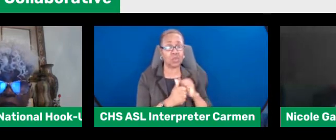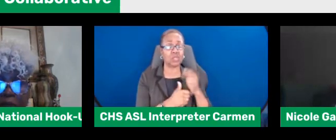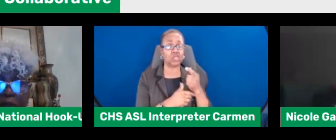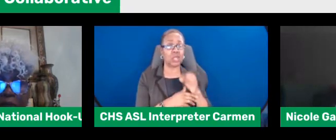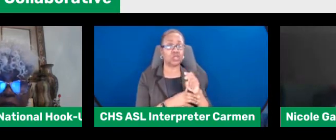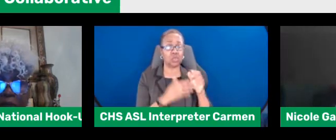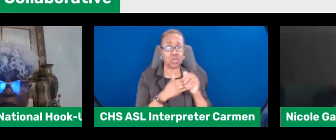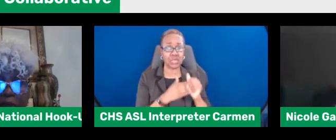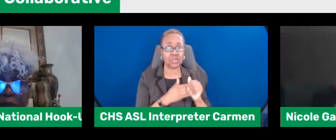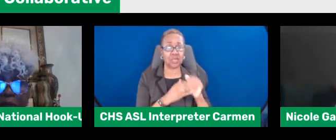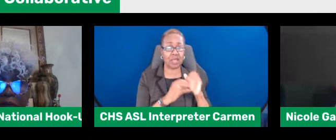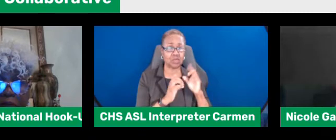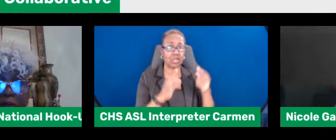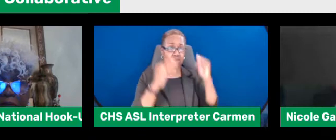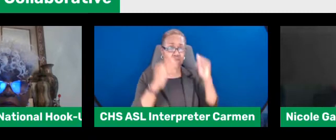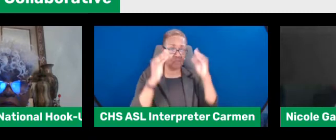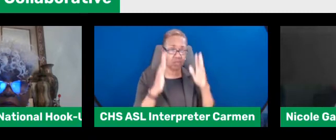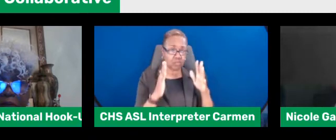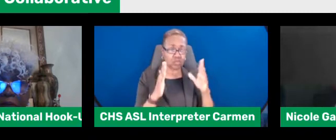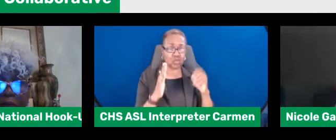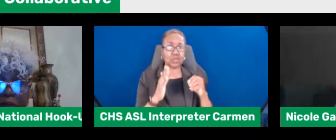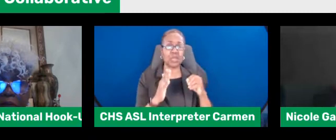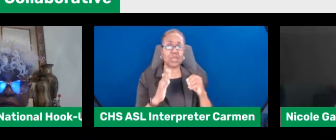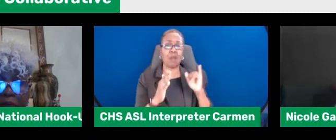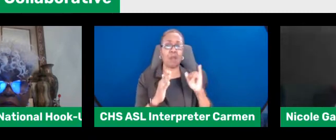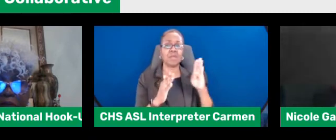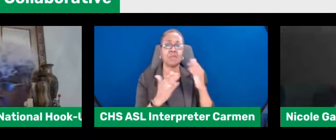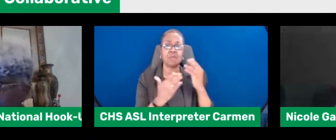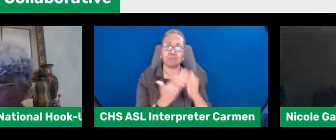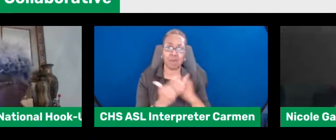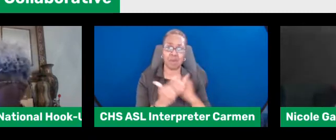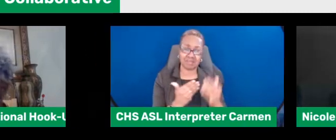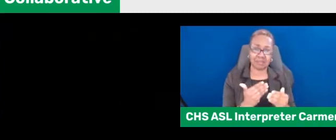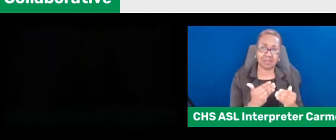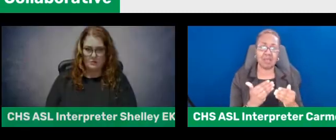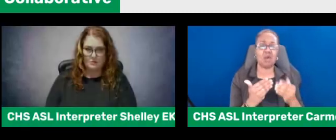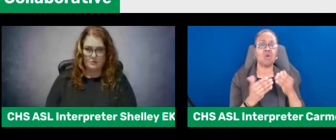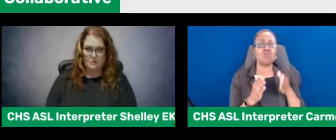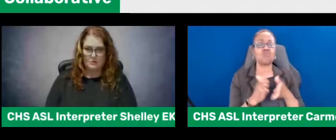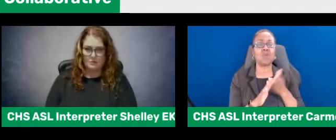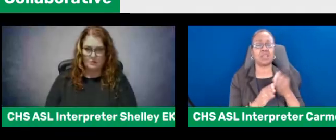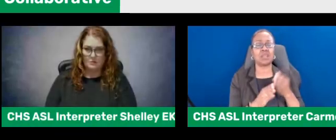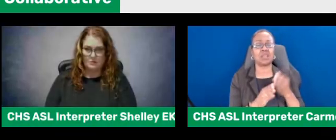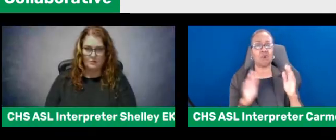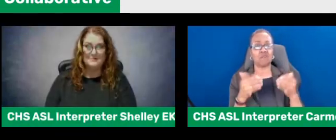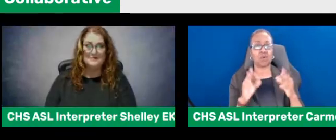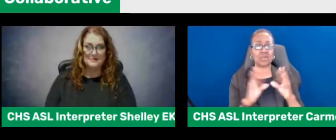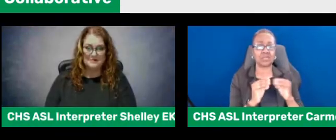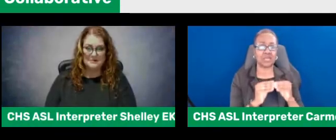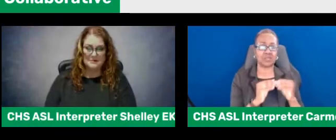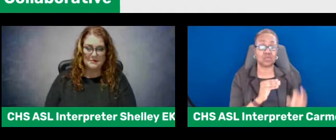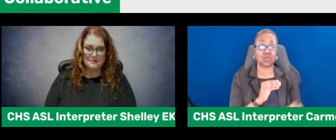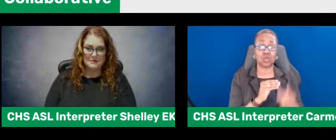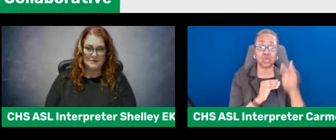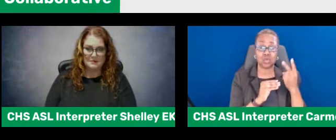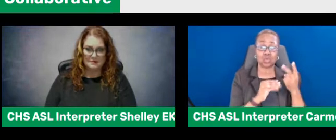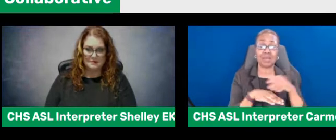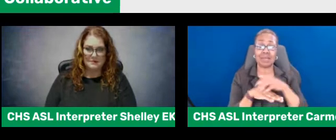and professors to do an IRB process, running 4 focus sessions. 2 are in English, 2 are